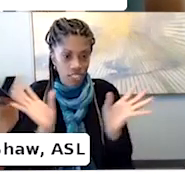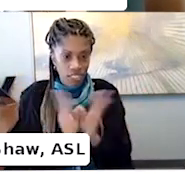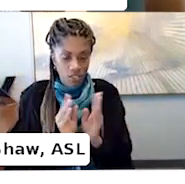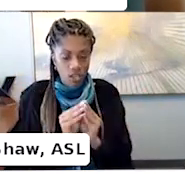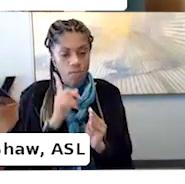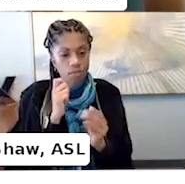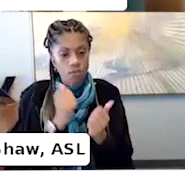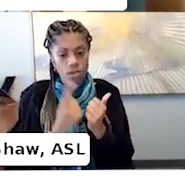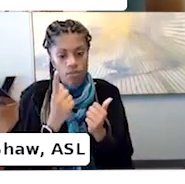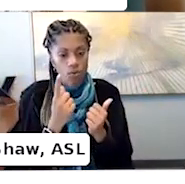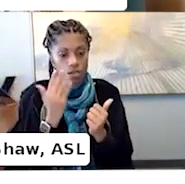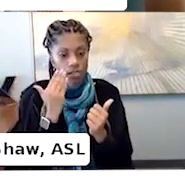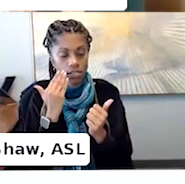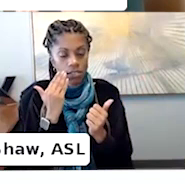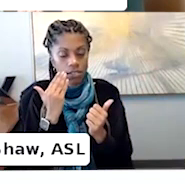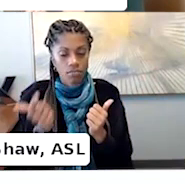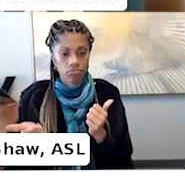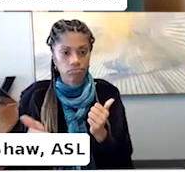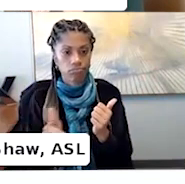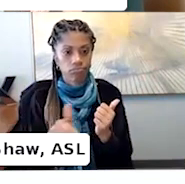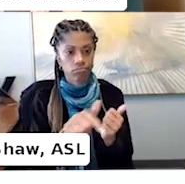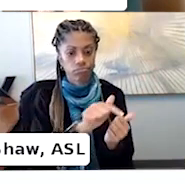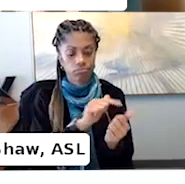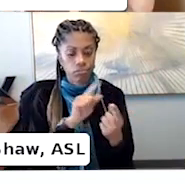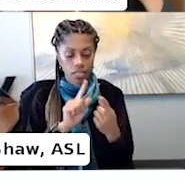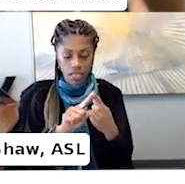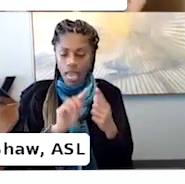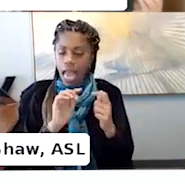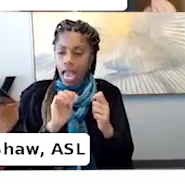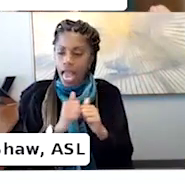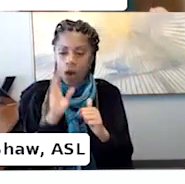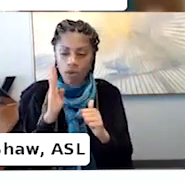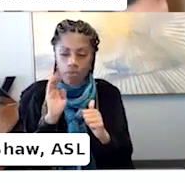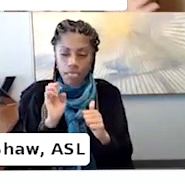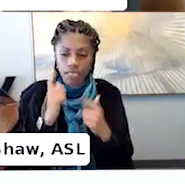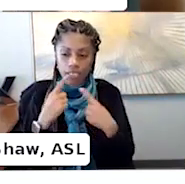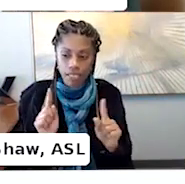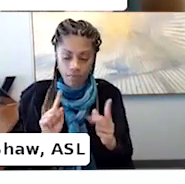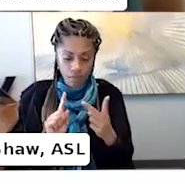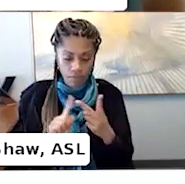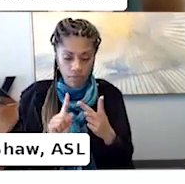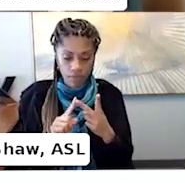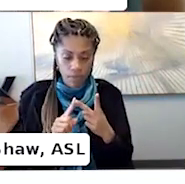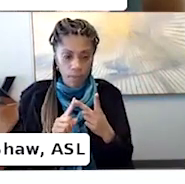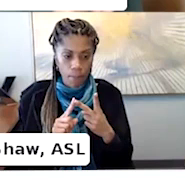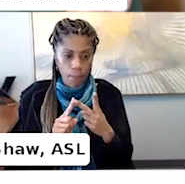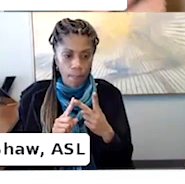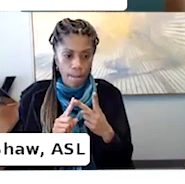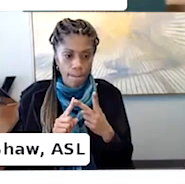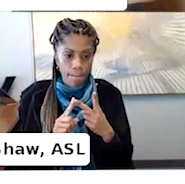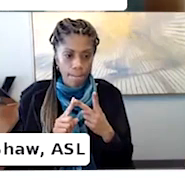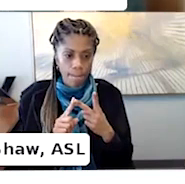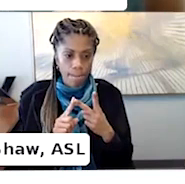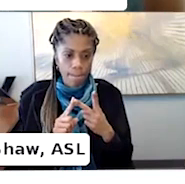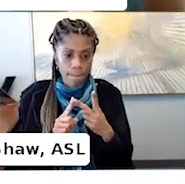to be successful. What does success look like? What are we trying to do here? And this is really important. We even invite partners to invite